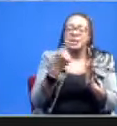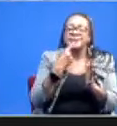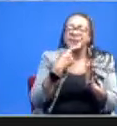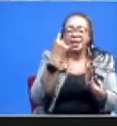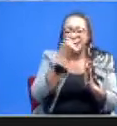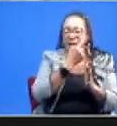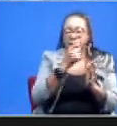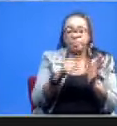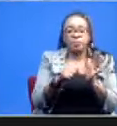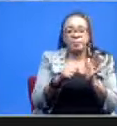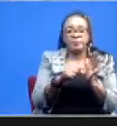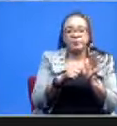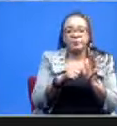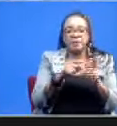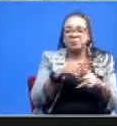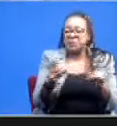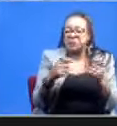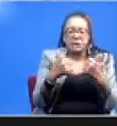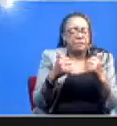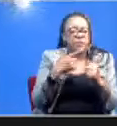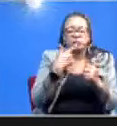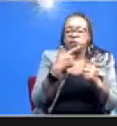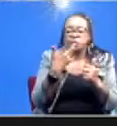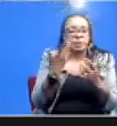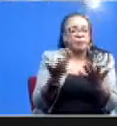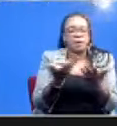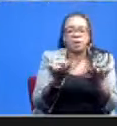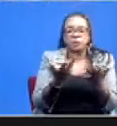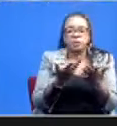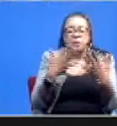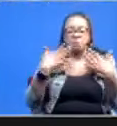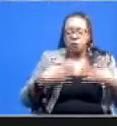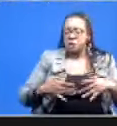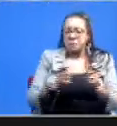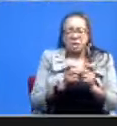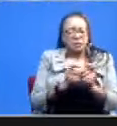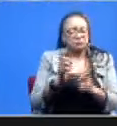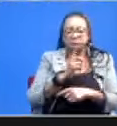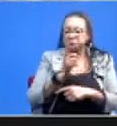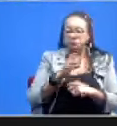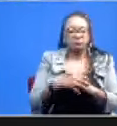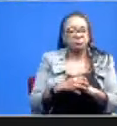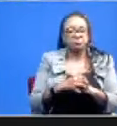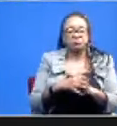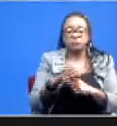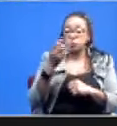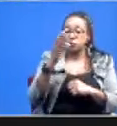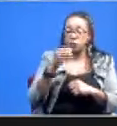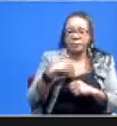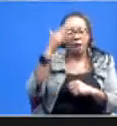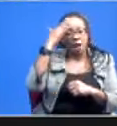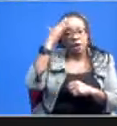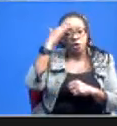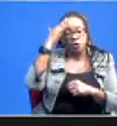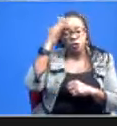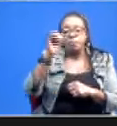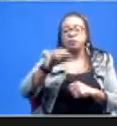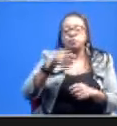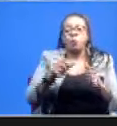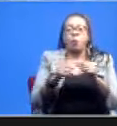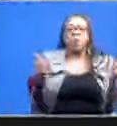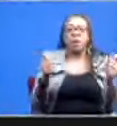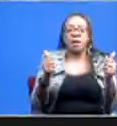ndiye namsumbua, akina kuwa anasema ati mwili nauma. Sasa mimi nikajua tu